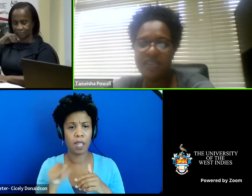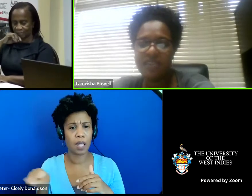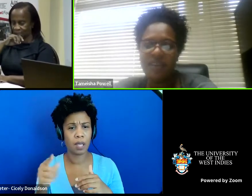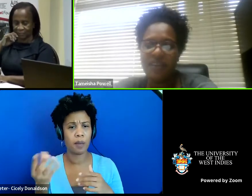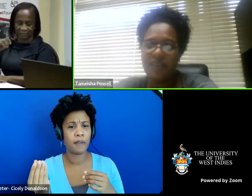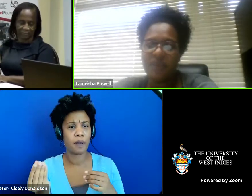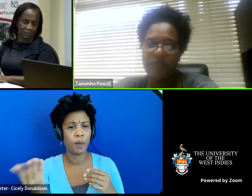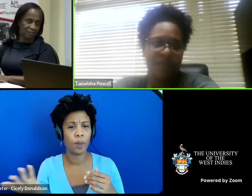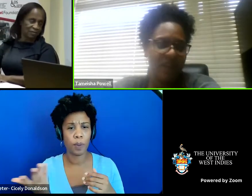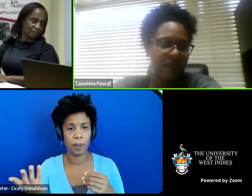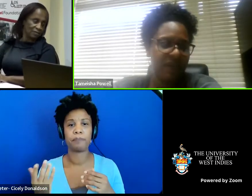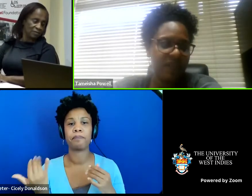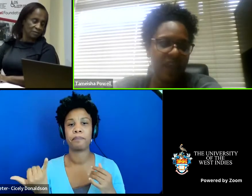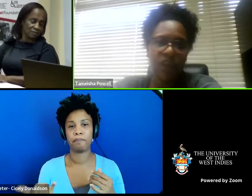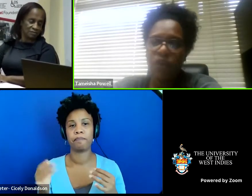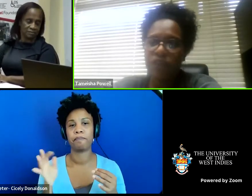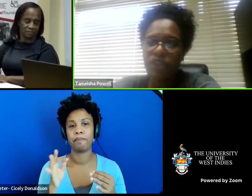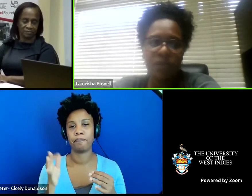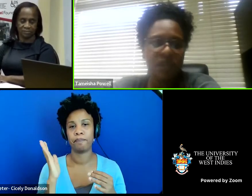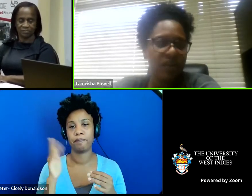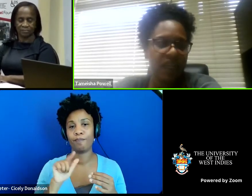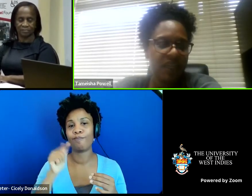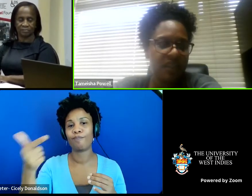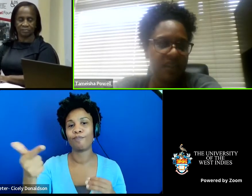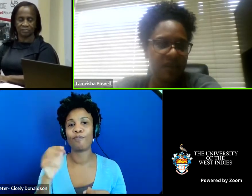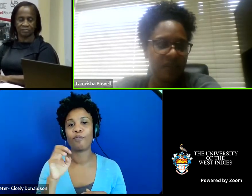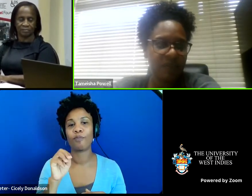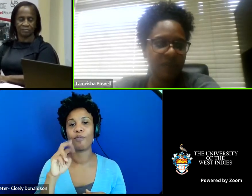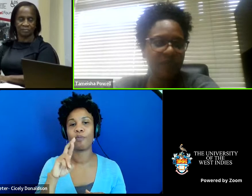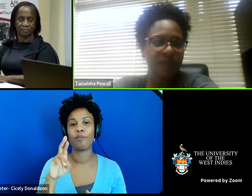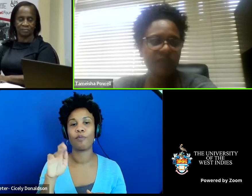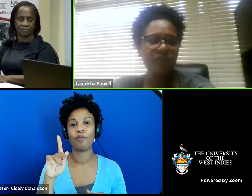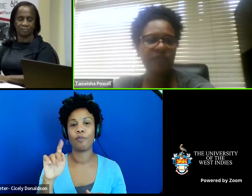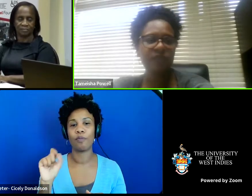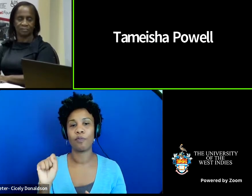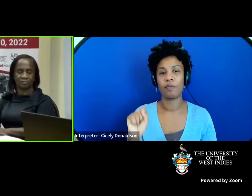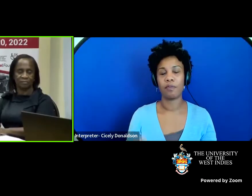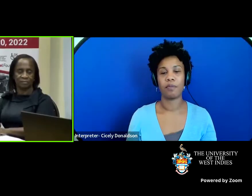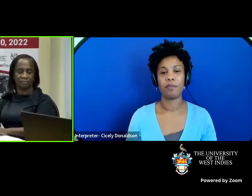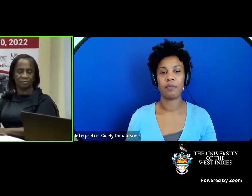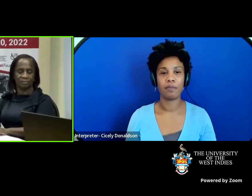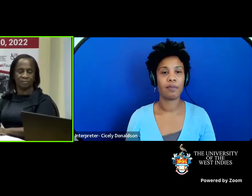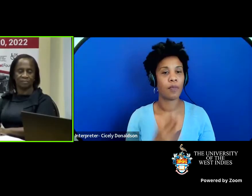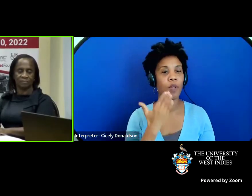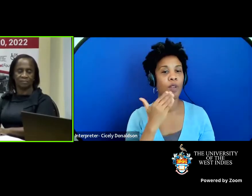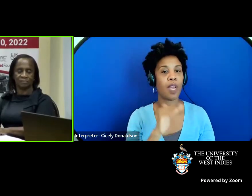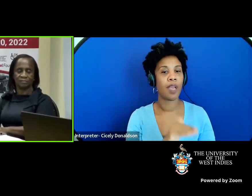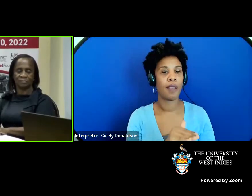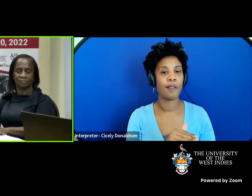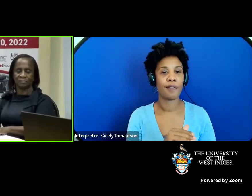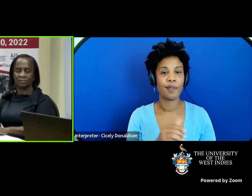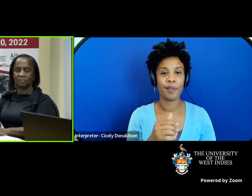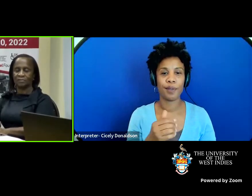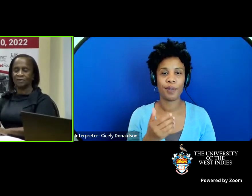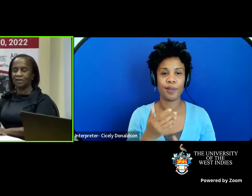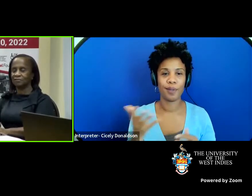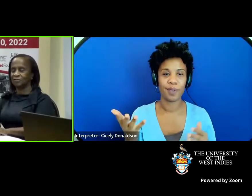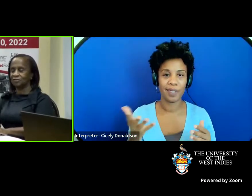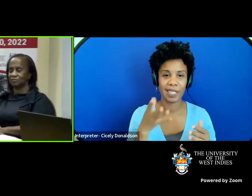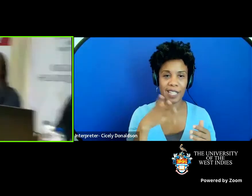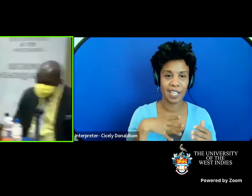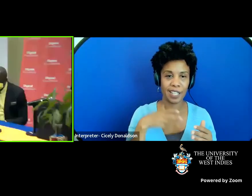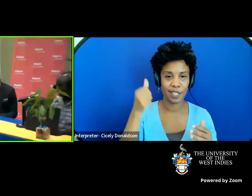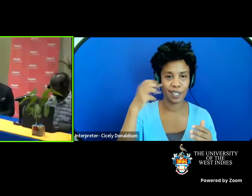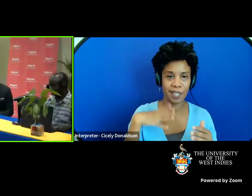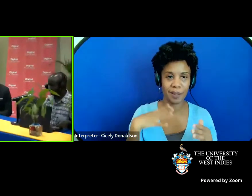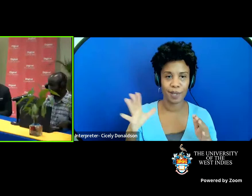disabilities. Thank you. Over to you, Mr. Ricketts. Good afternoon, ladies and gentlemen. Thank you for